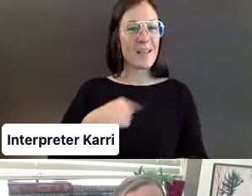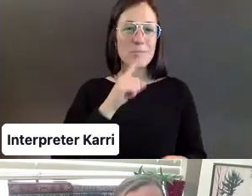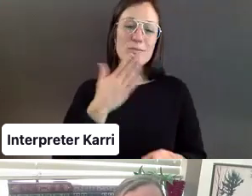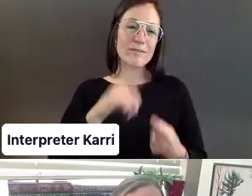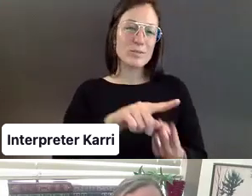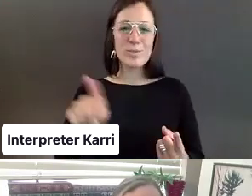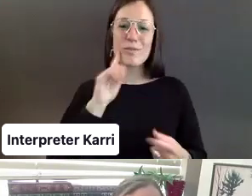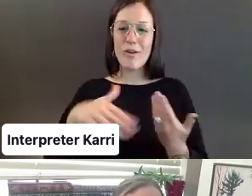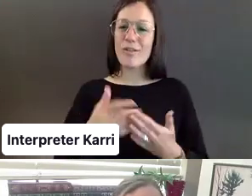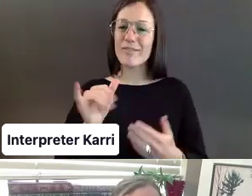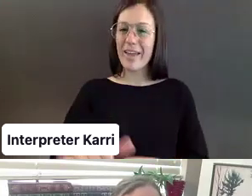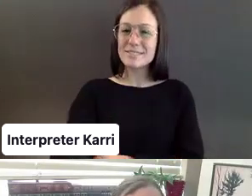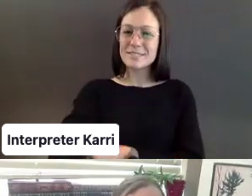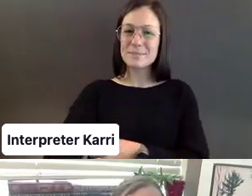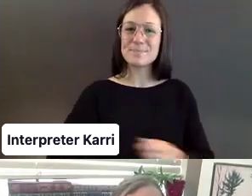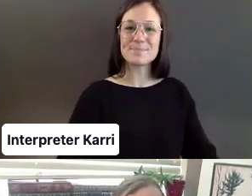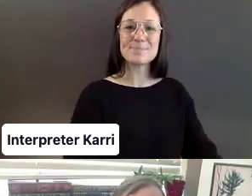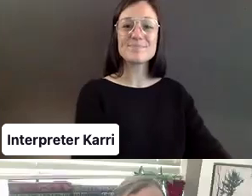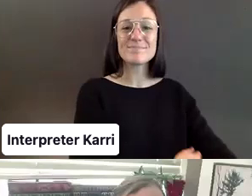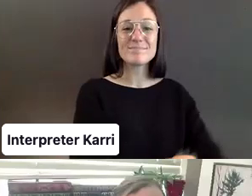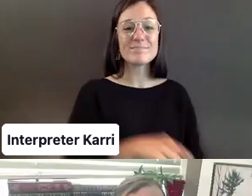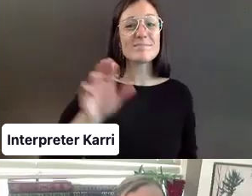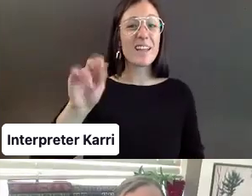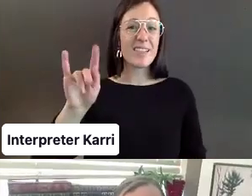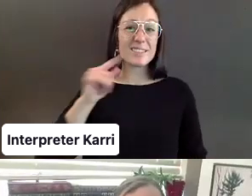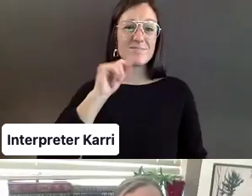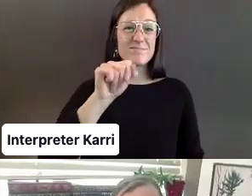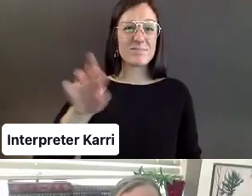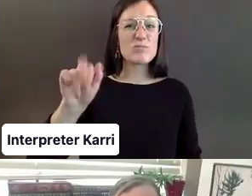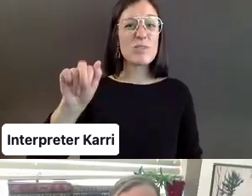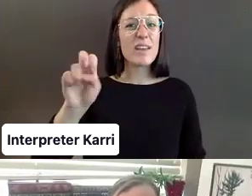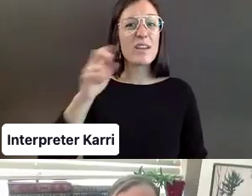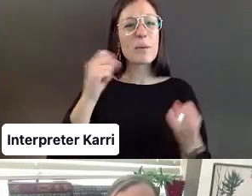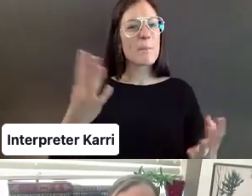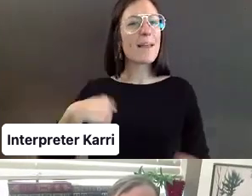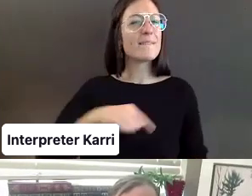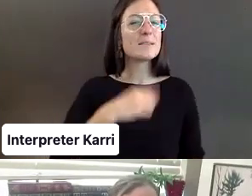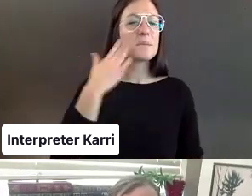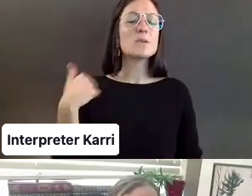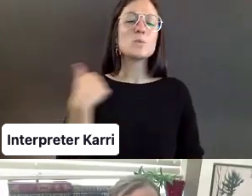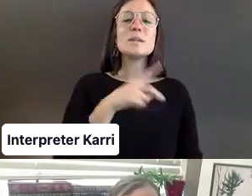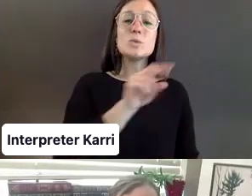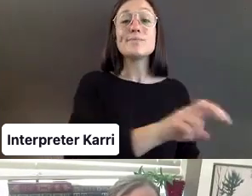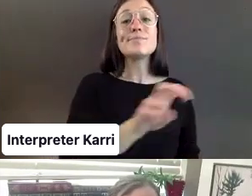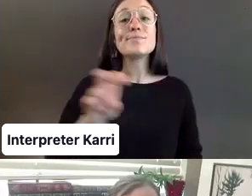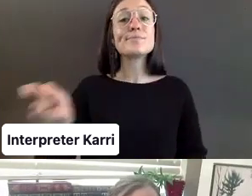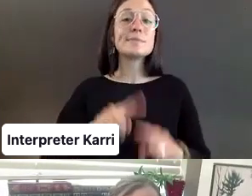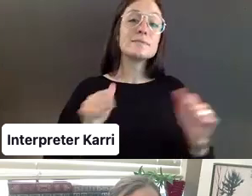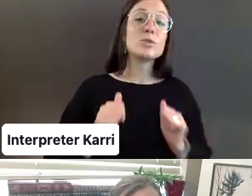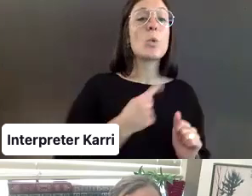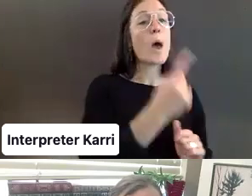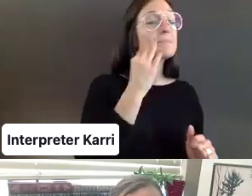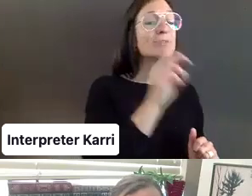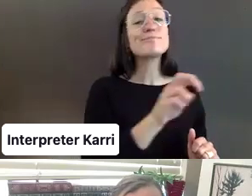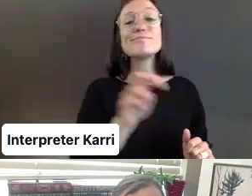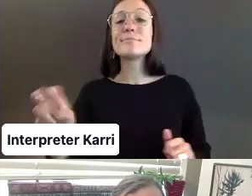you for all that. Yeah, it's so rare, I think, for so many of us, because we kind of go from like show to show and experience to experience. And I